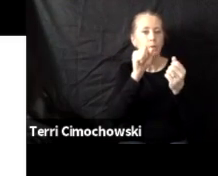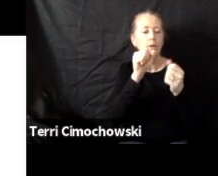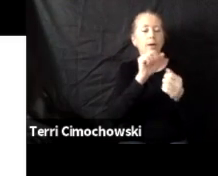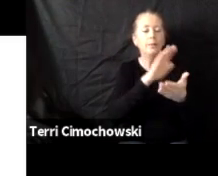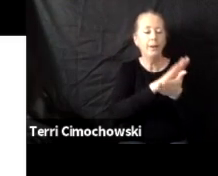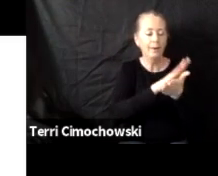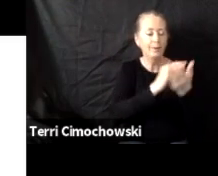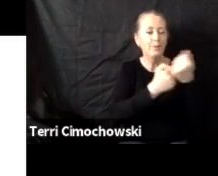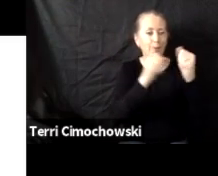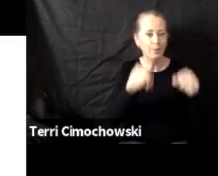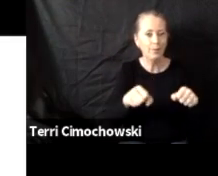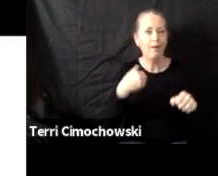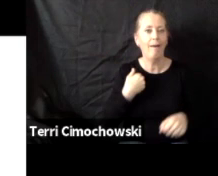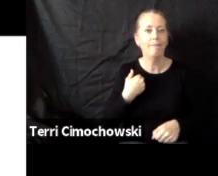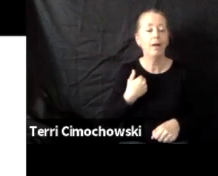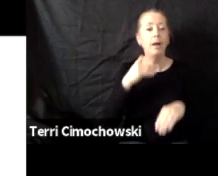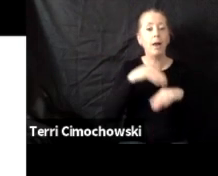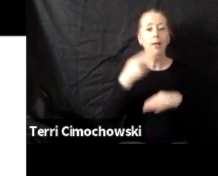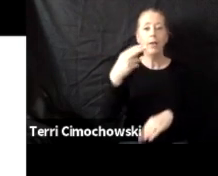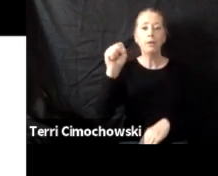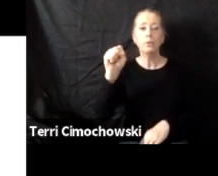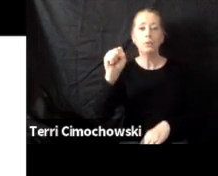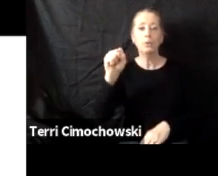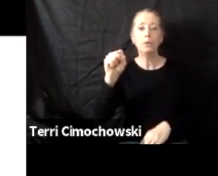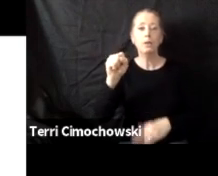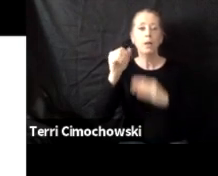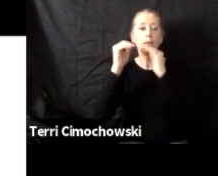At the high school level, we are going to have on-level and